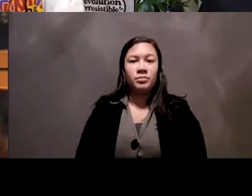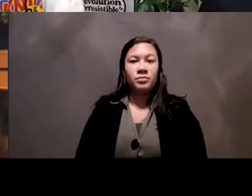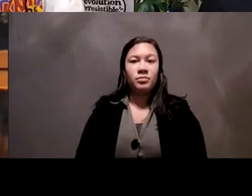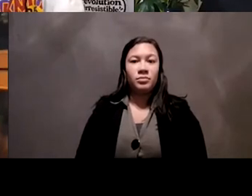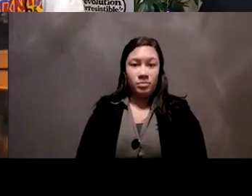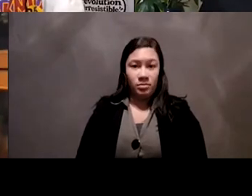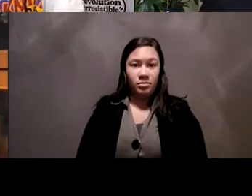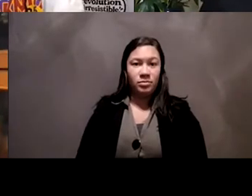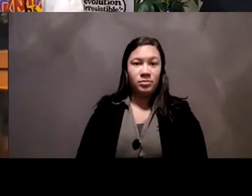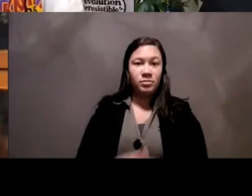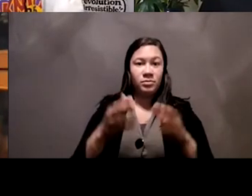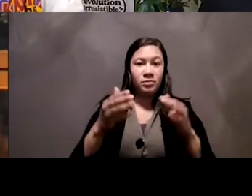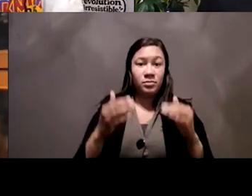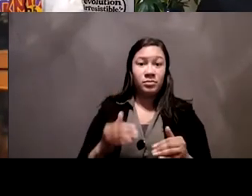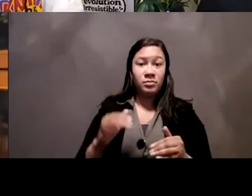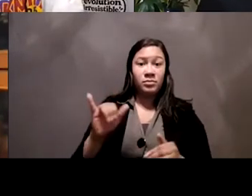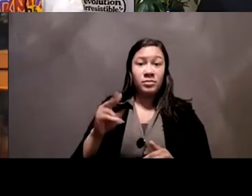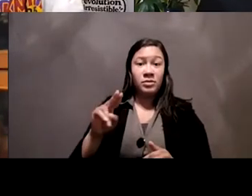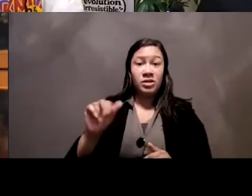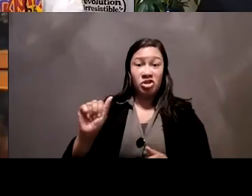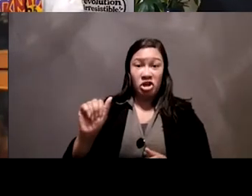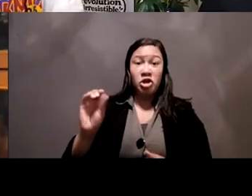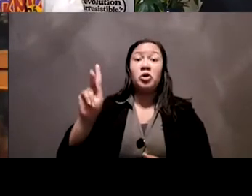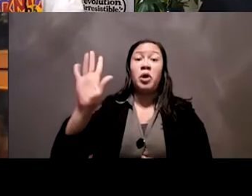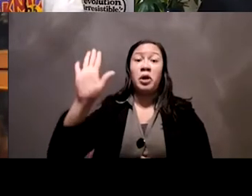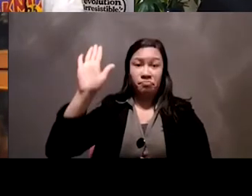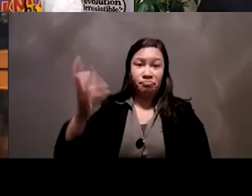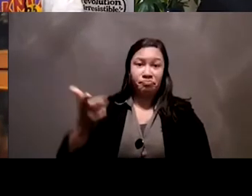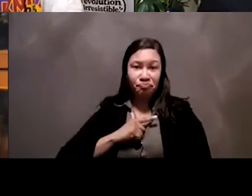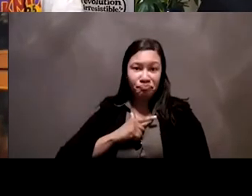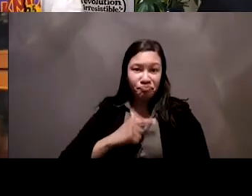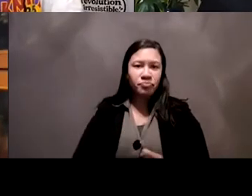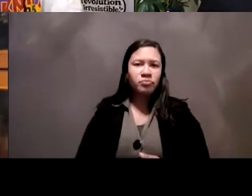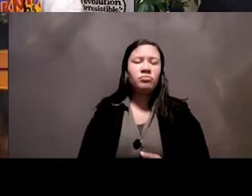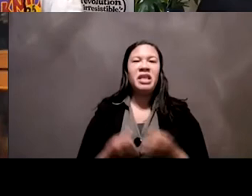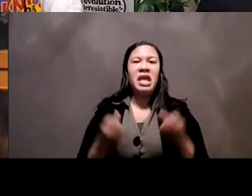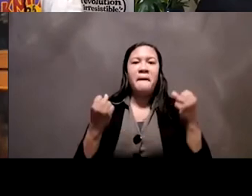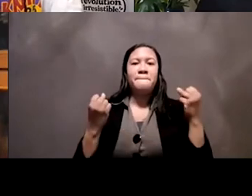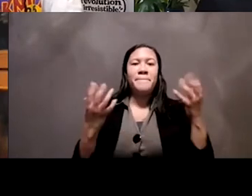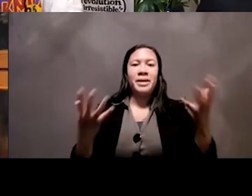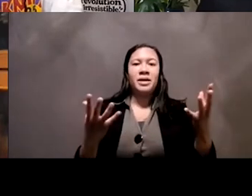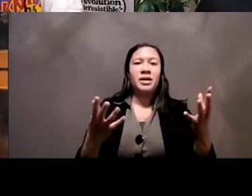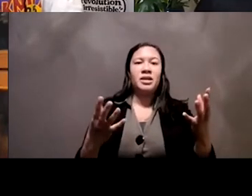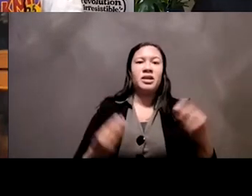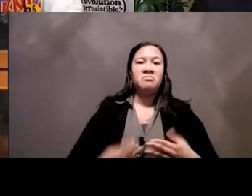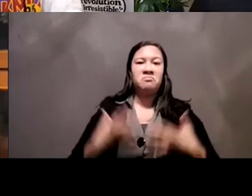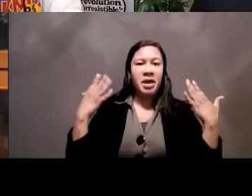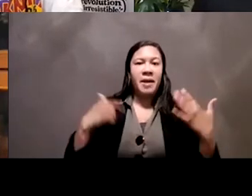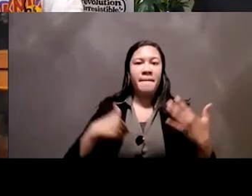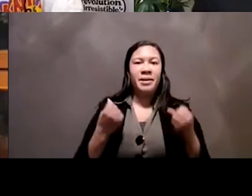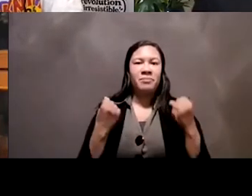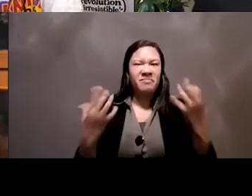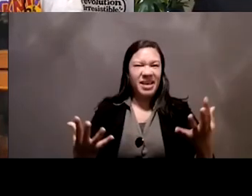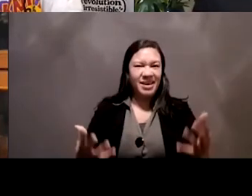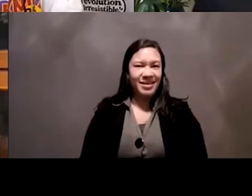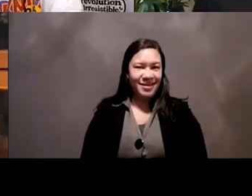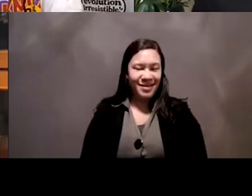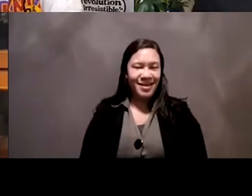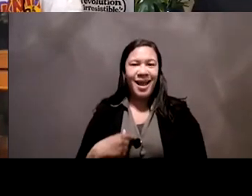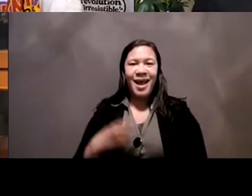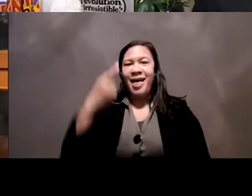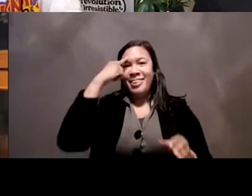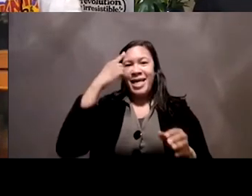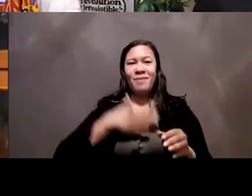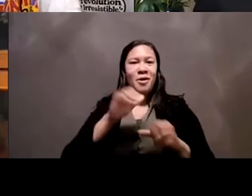Okay, I can go. There are so many things that are inspiring me and can give, you know, getting me to rethink my work.